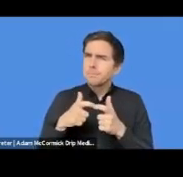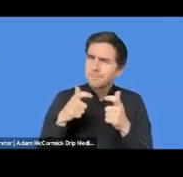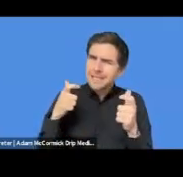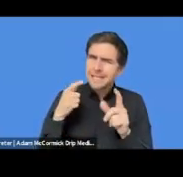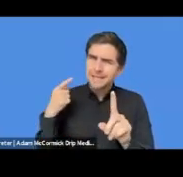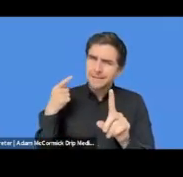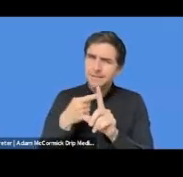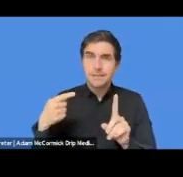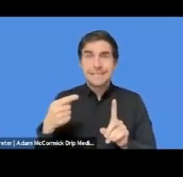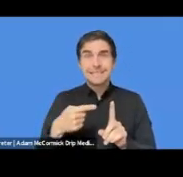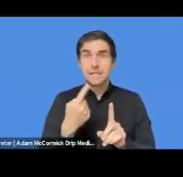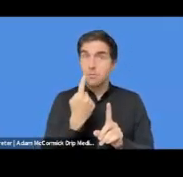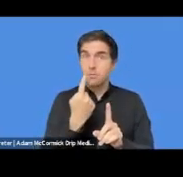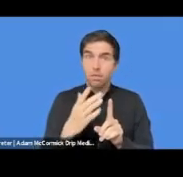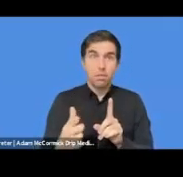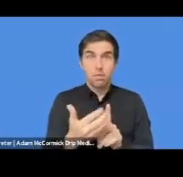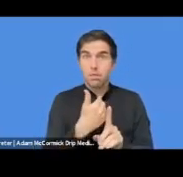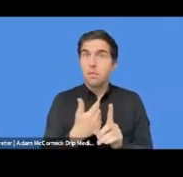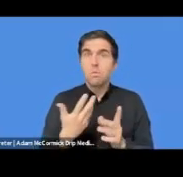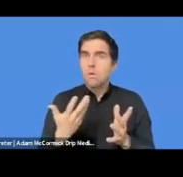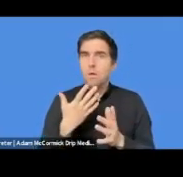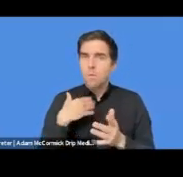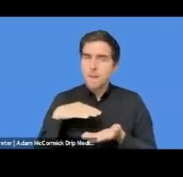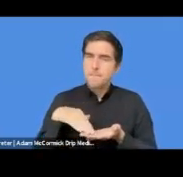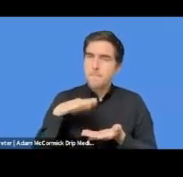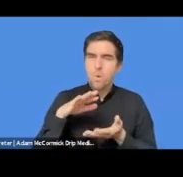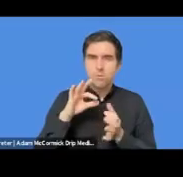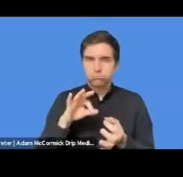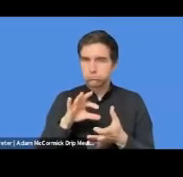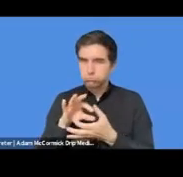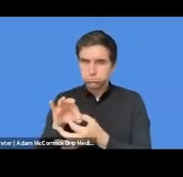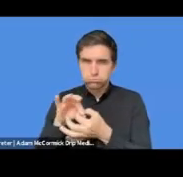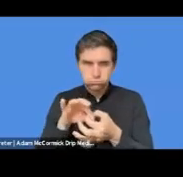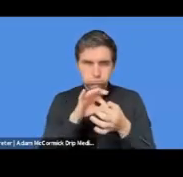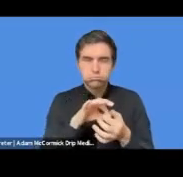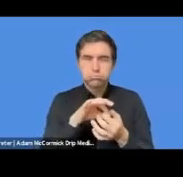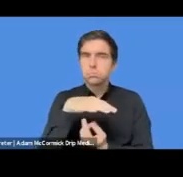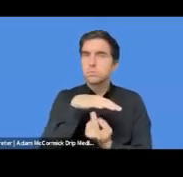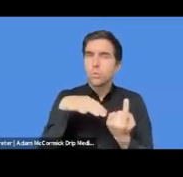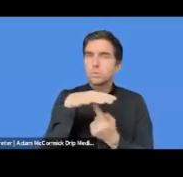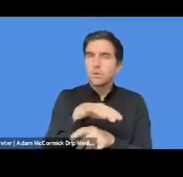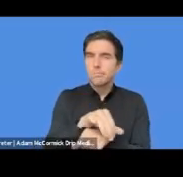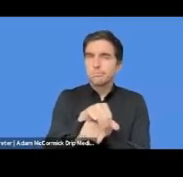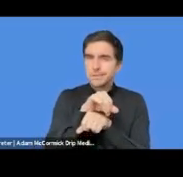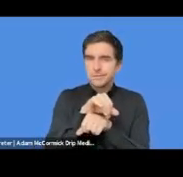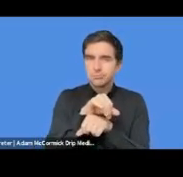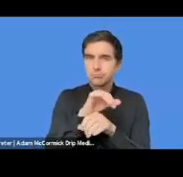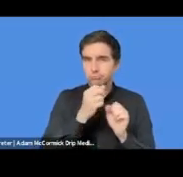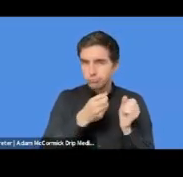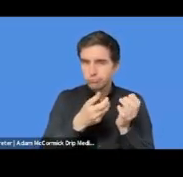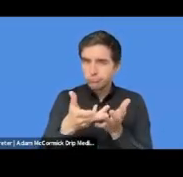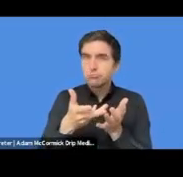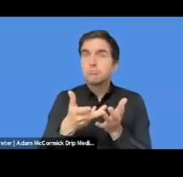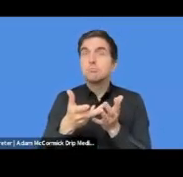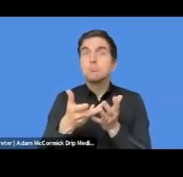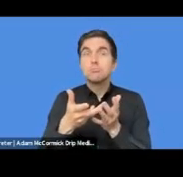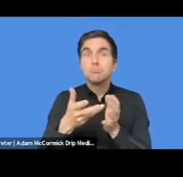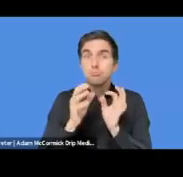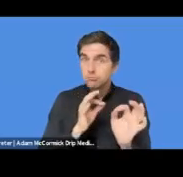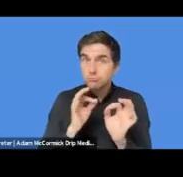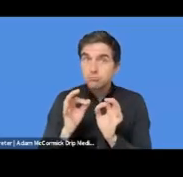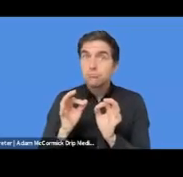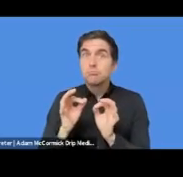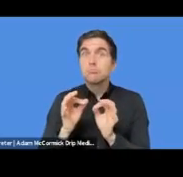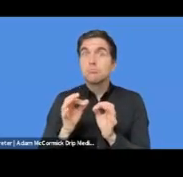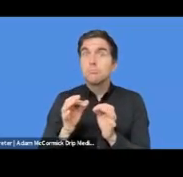window initiative is to improve on coordination of social protection service delivery and access to these